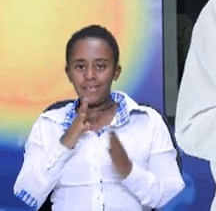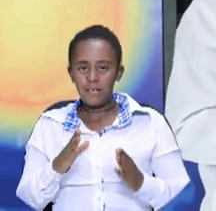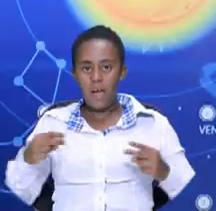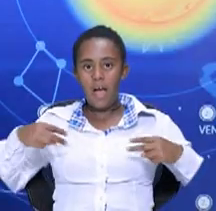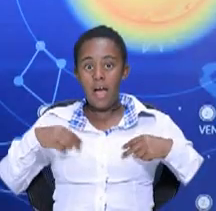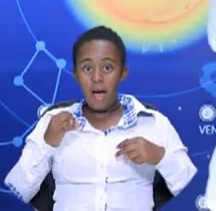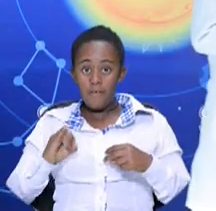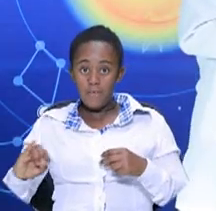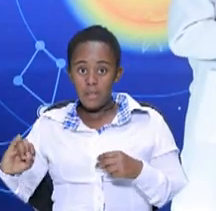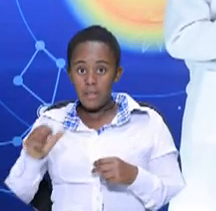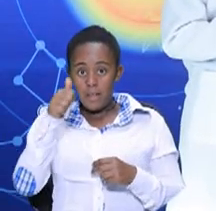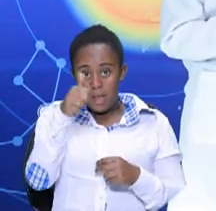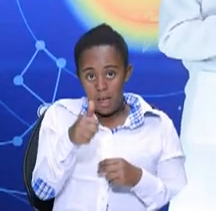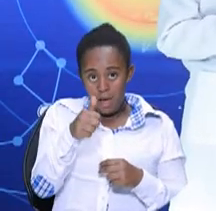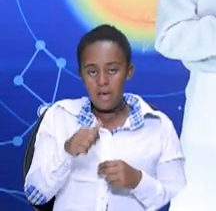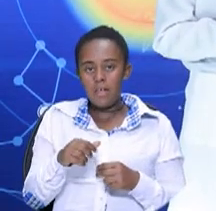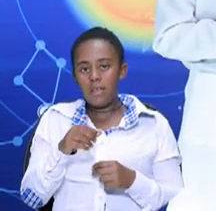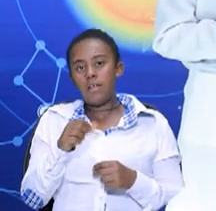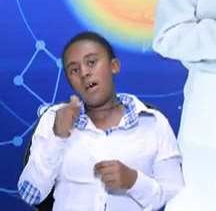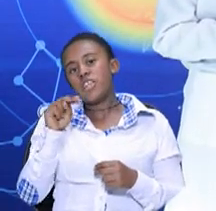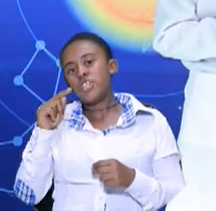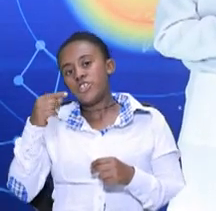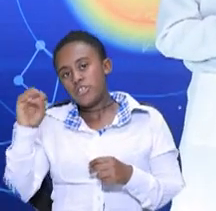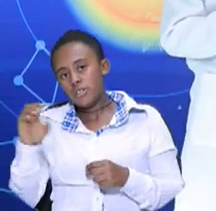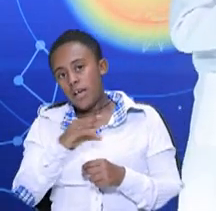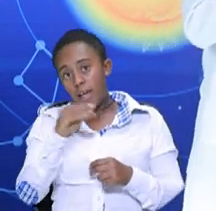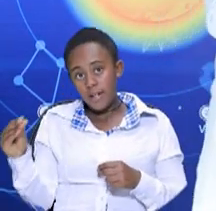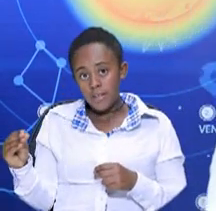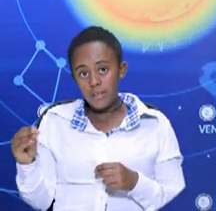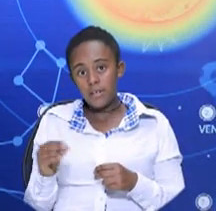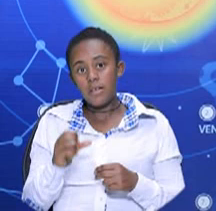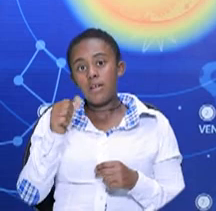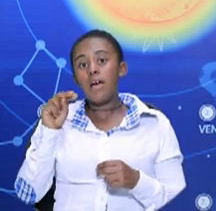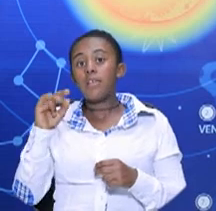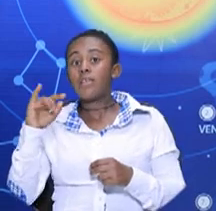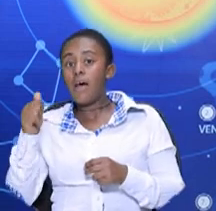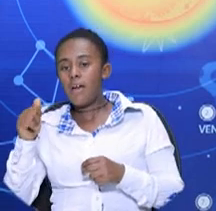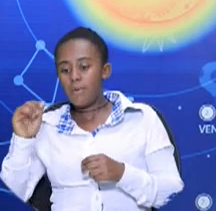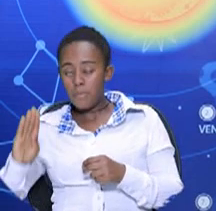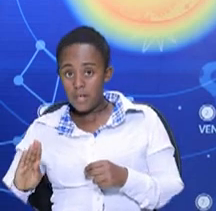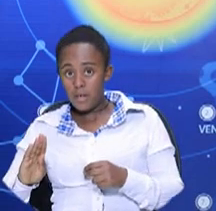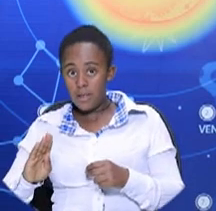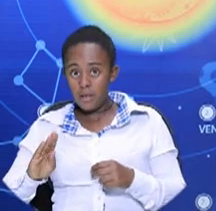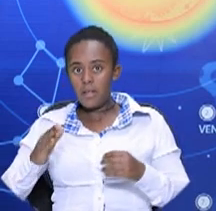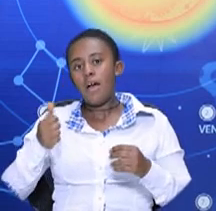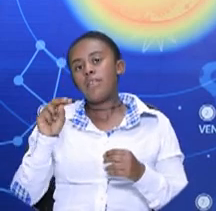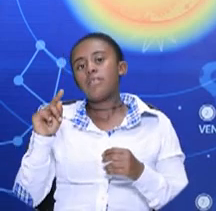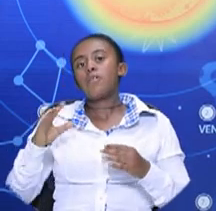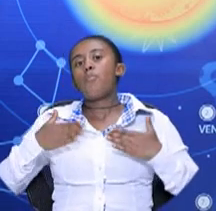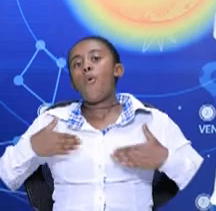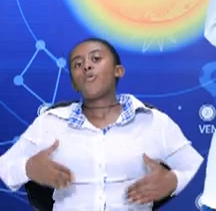having A antigen on red blood cell and anti-B antibody in